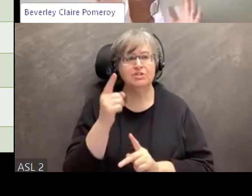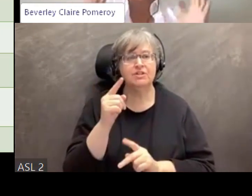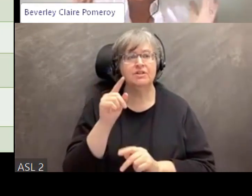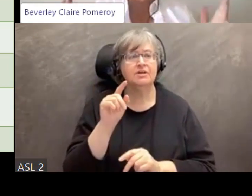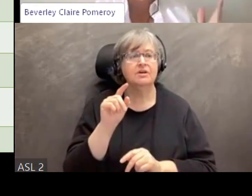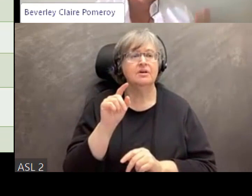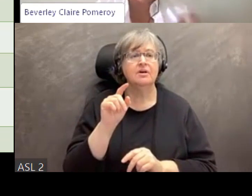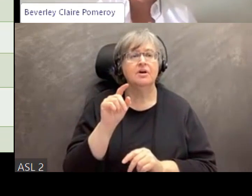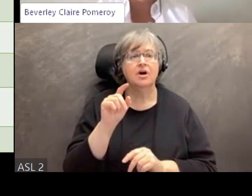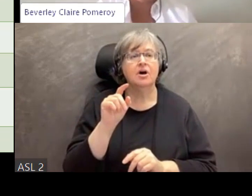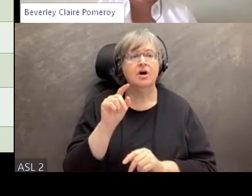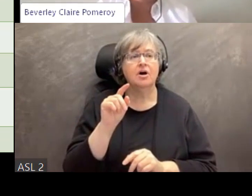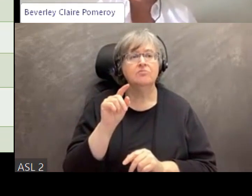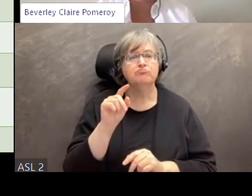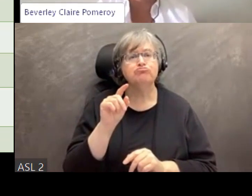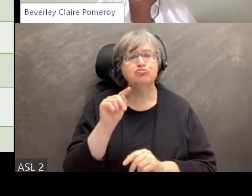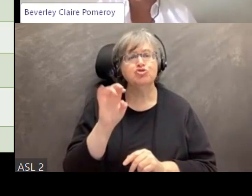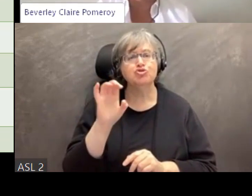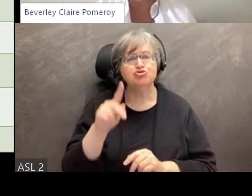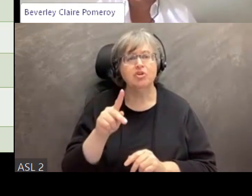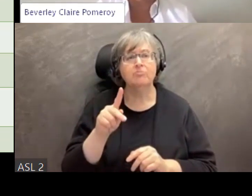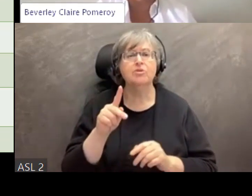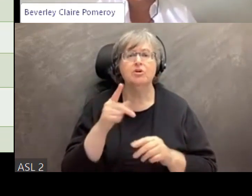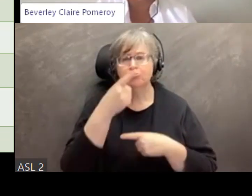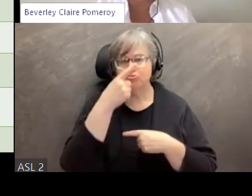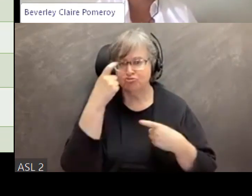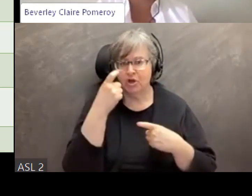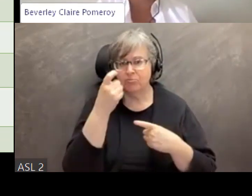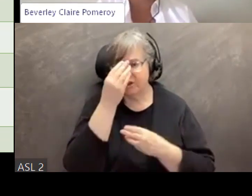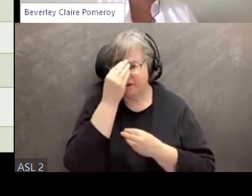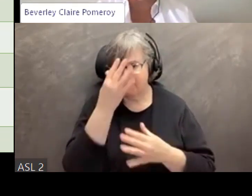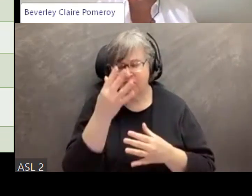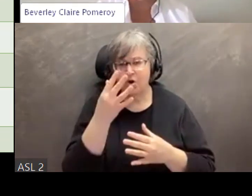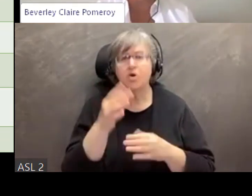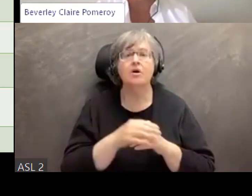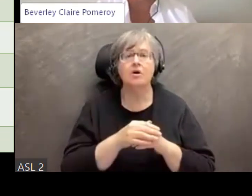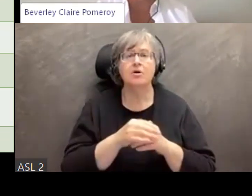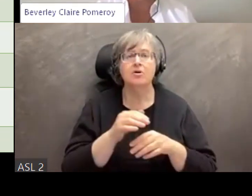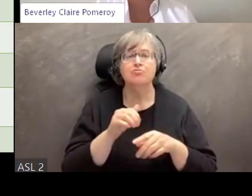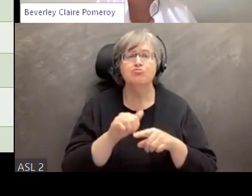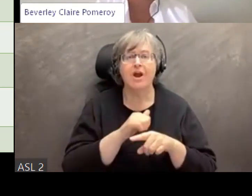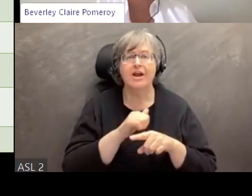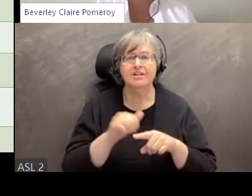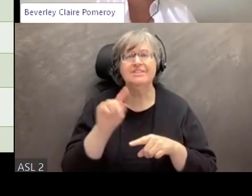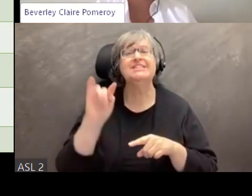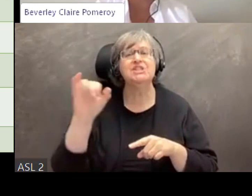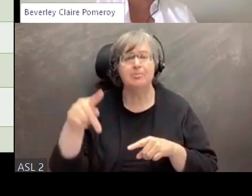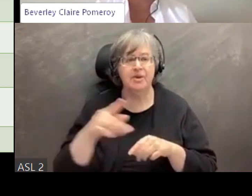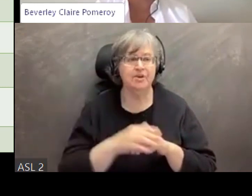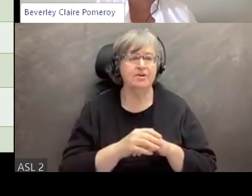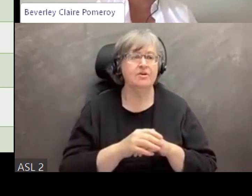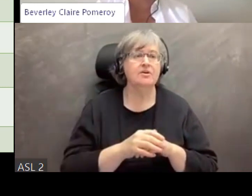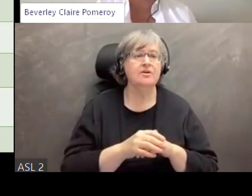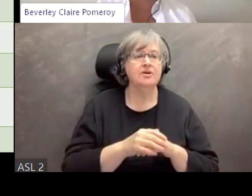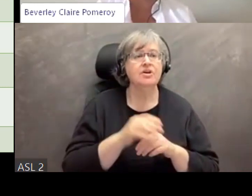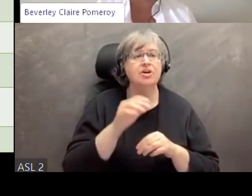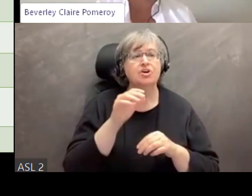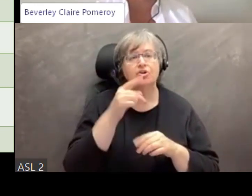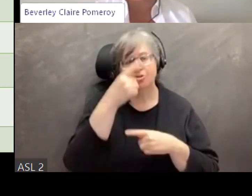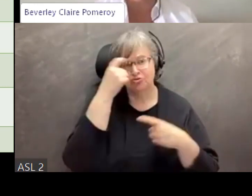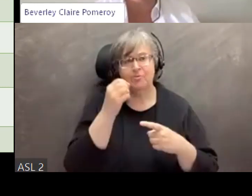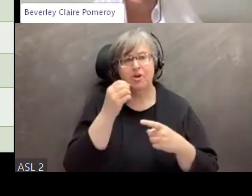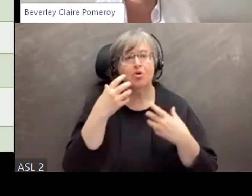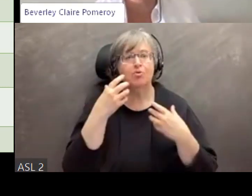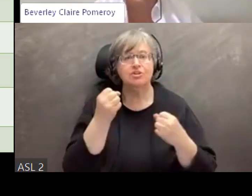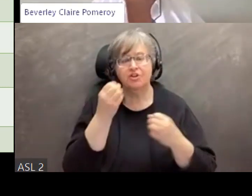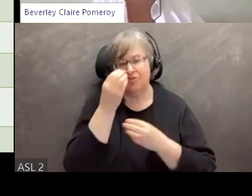know TIP, trauma informed practice, and that there are particular principles that we discuss. So trauma and resiliency informed care, or trauma